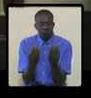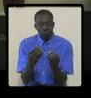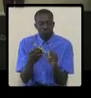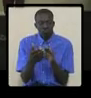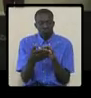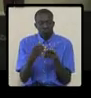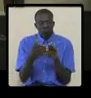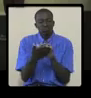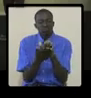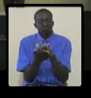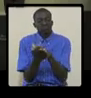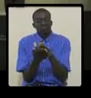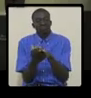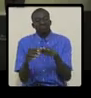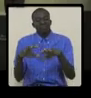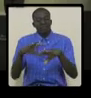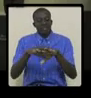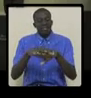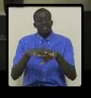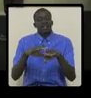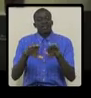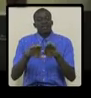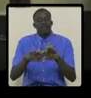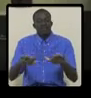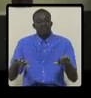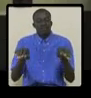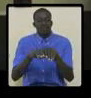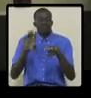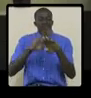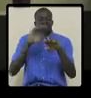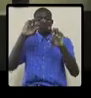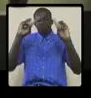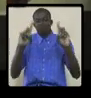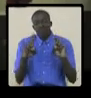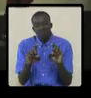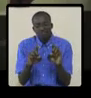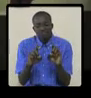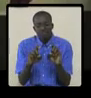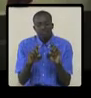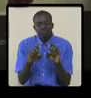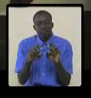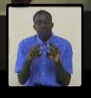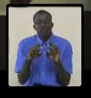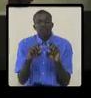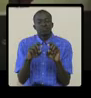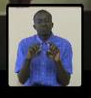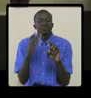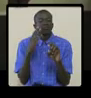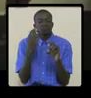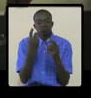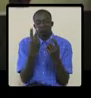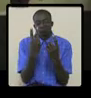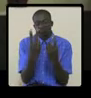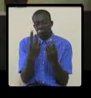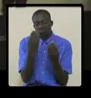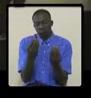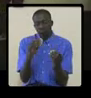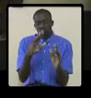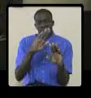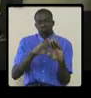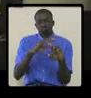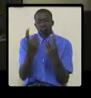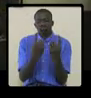their feet on the carpet, it creates static electricity. The moment when two children touch each